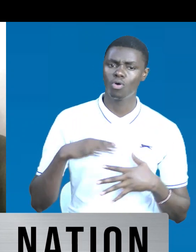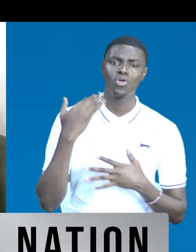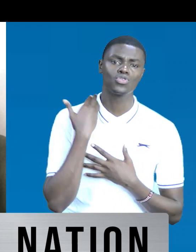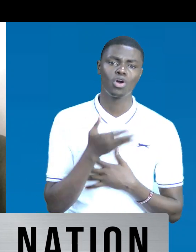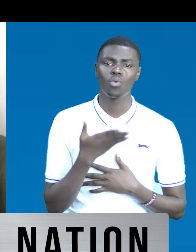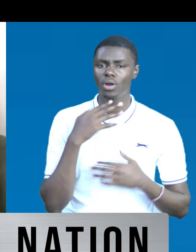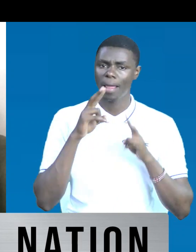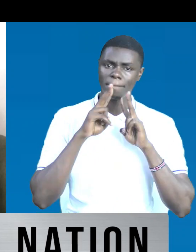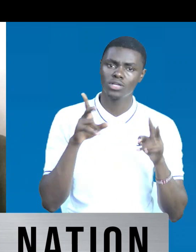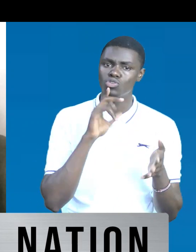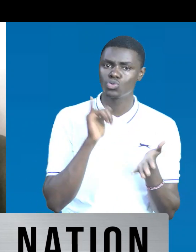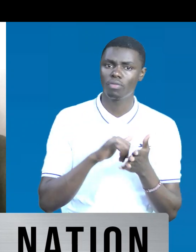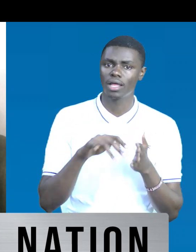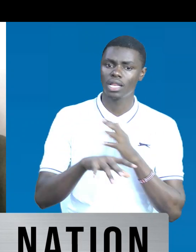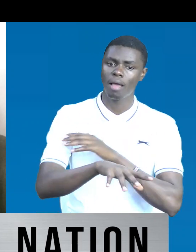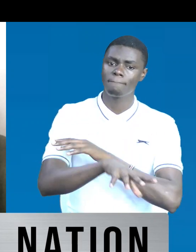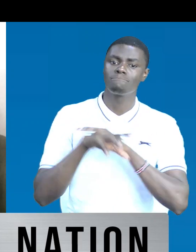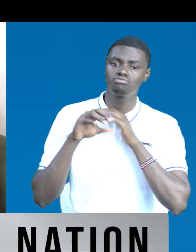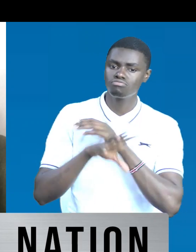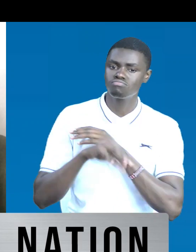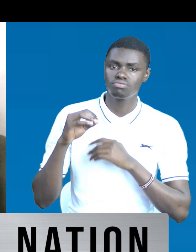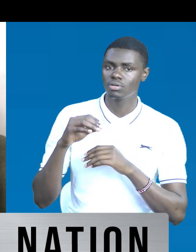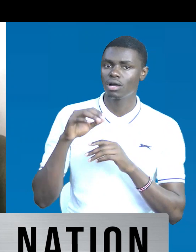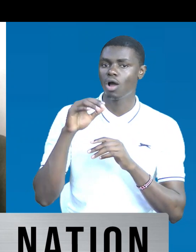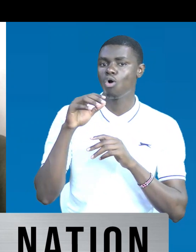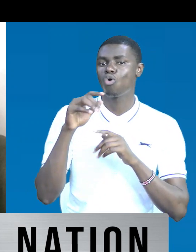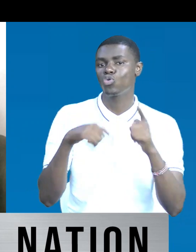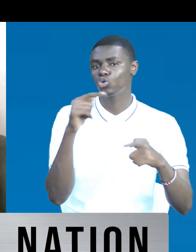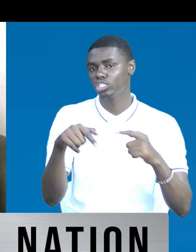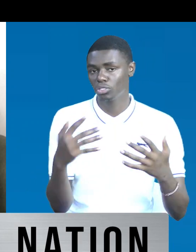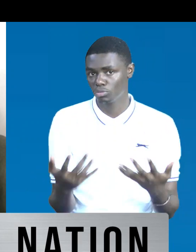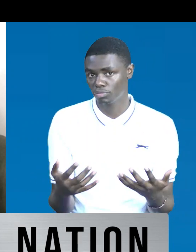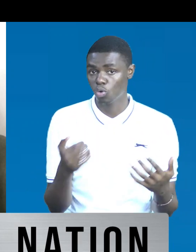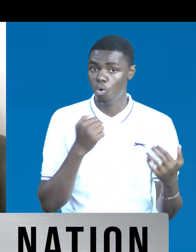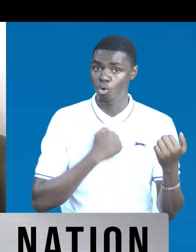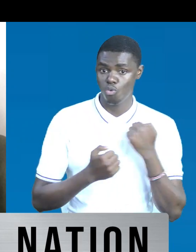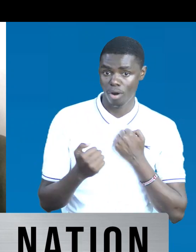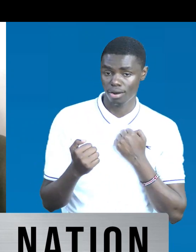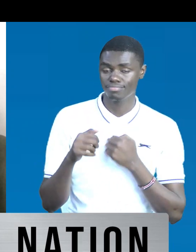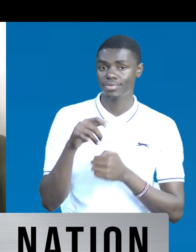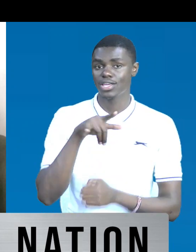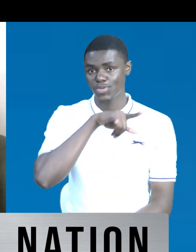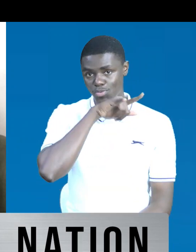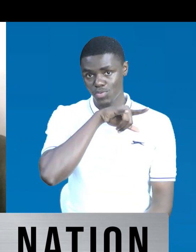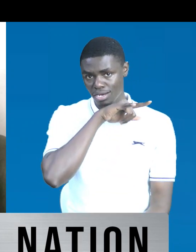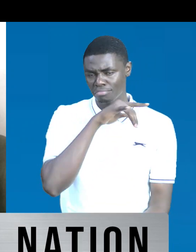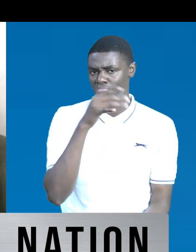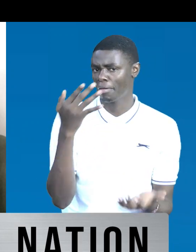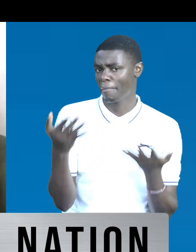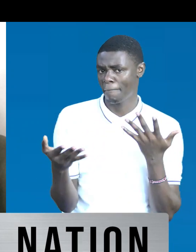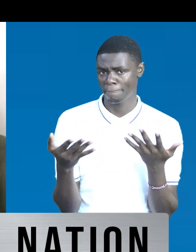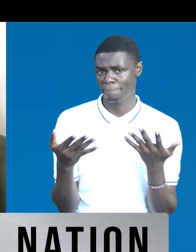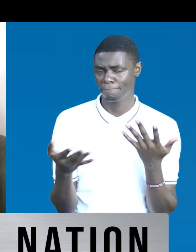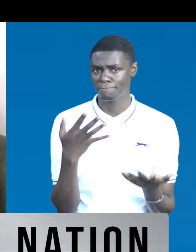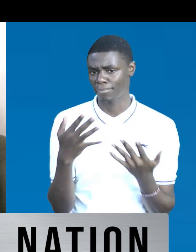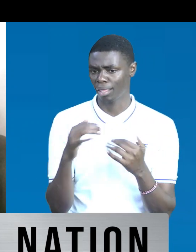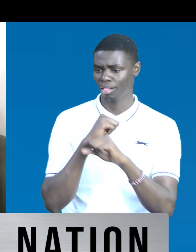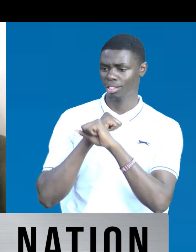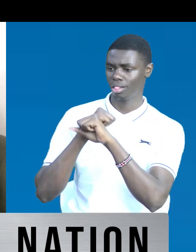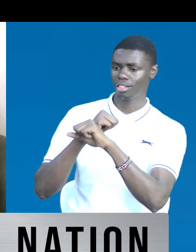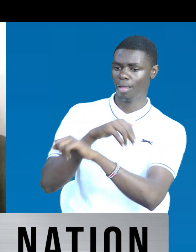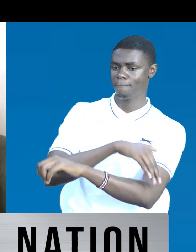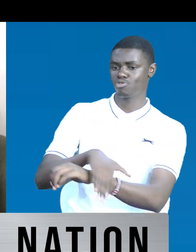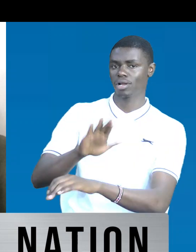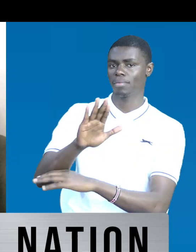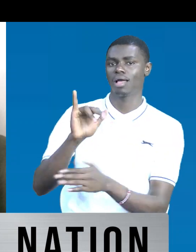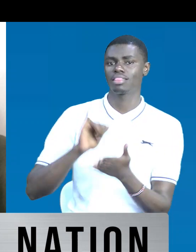this peace so that this plunder can continue? Obviously, Rwanda and Uganda may have to protect their borders,